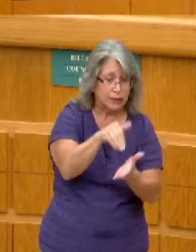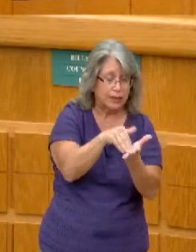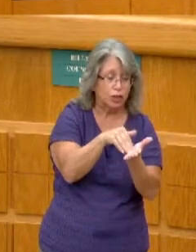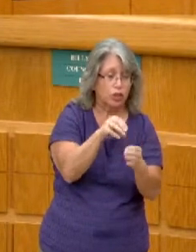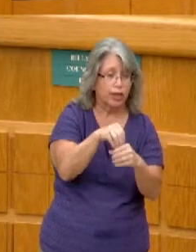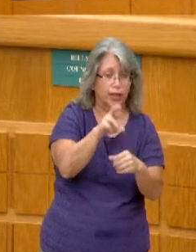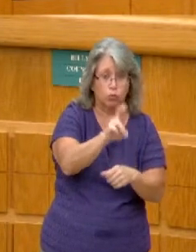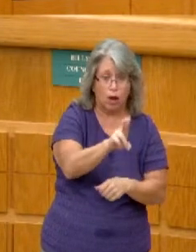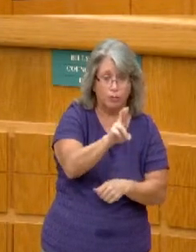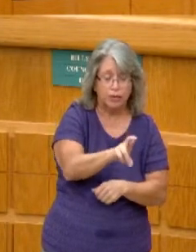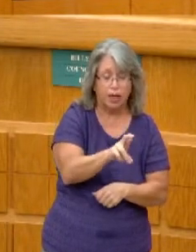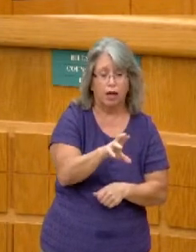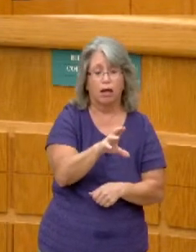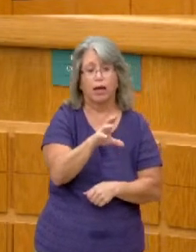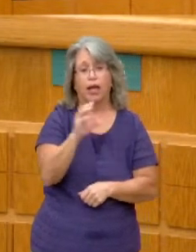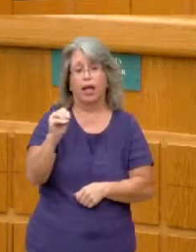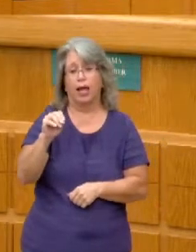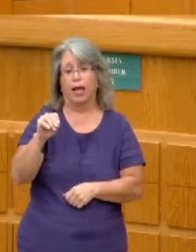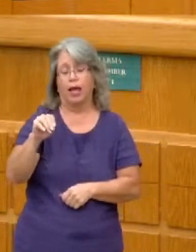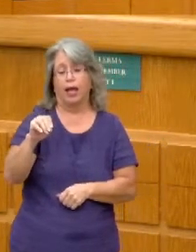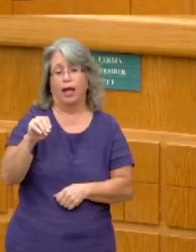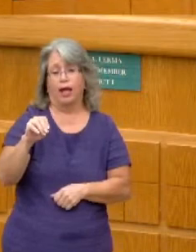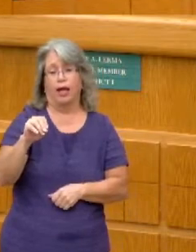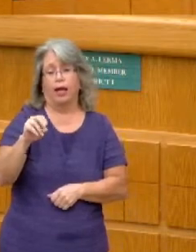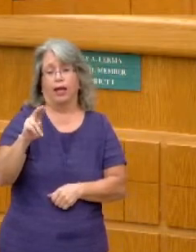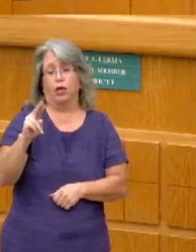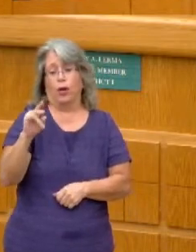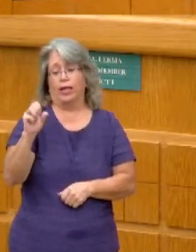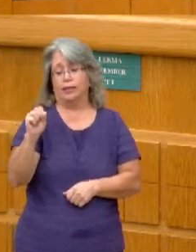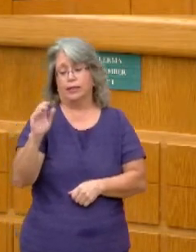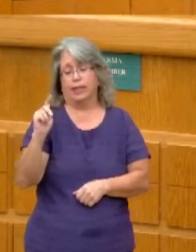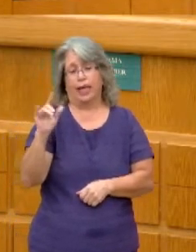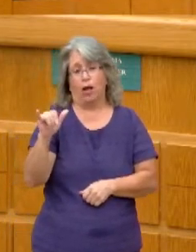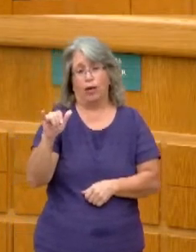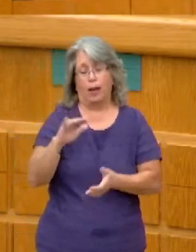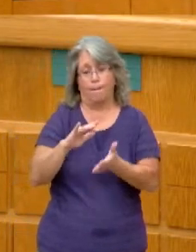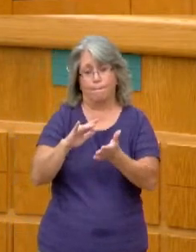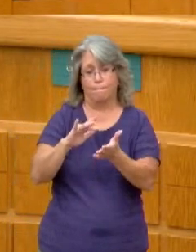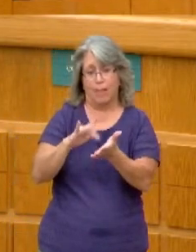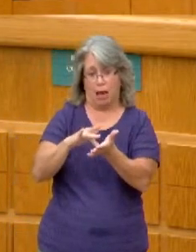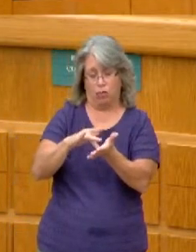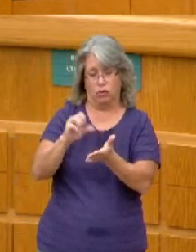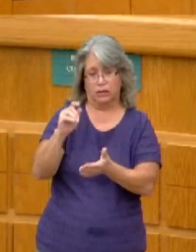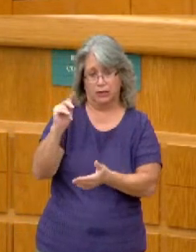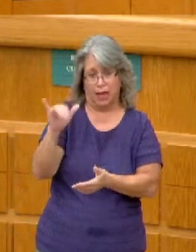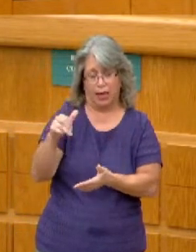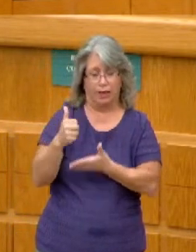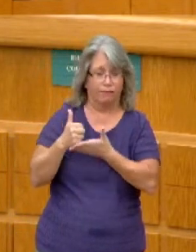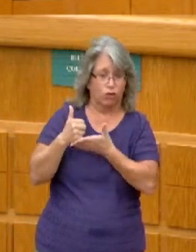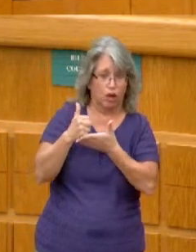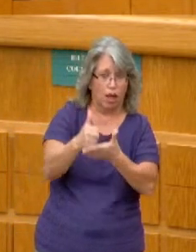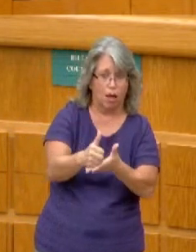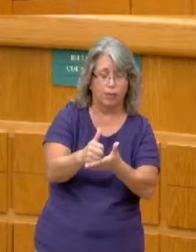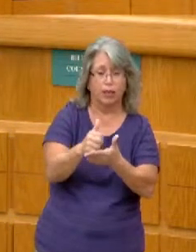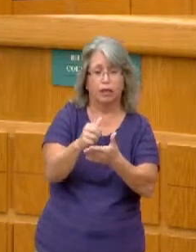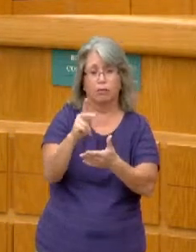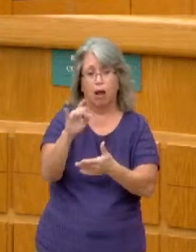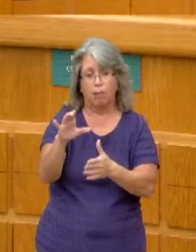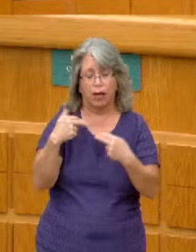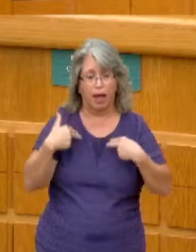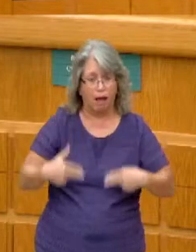Community COVID Clinic and the Nueces County Medical Society for assisting us in public health to deliver